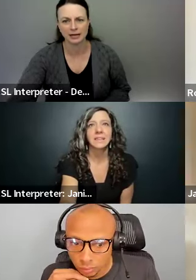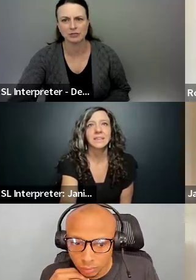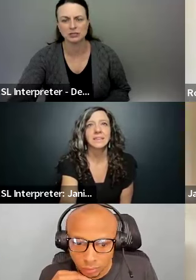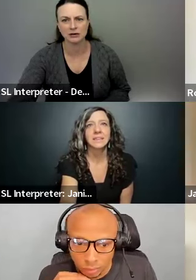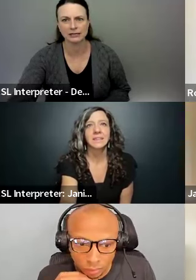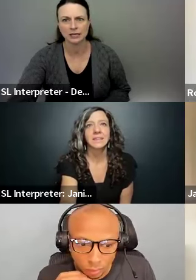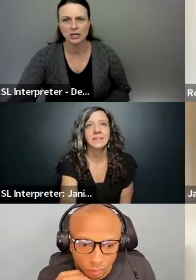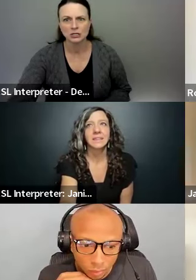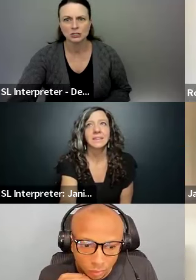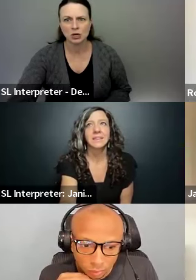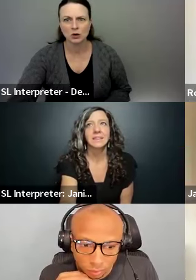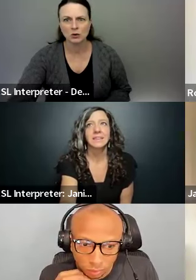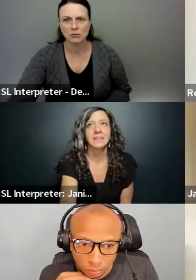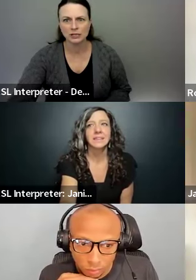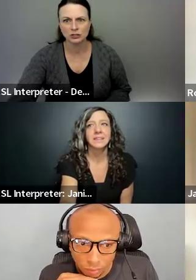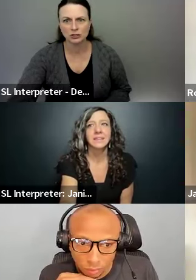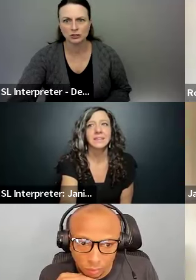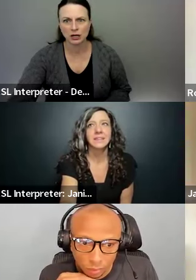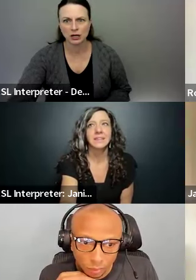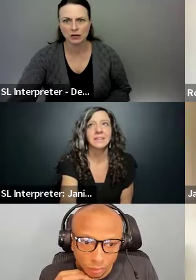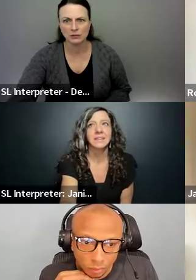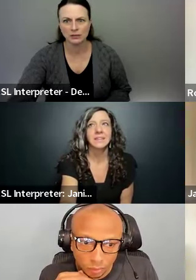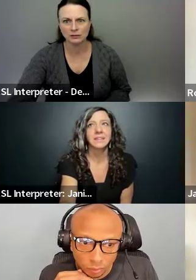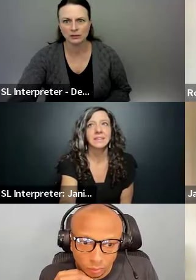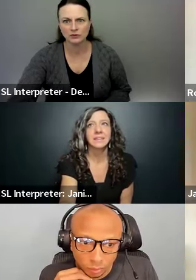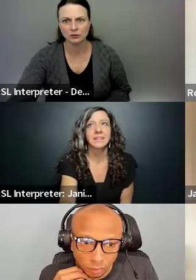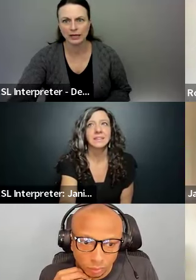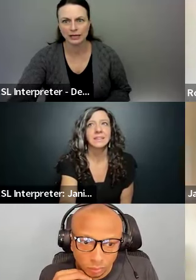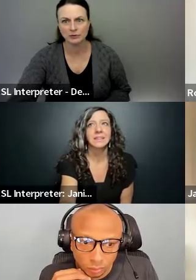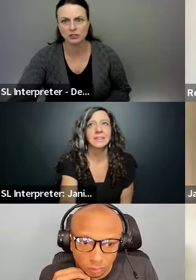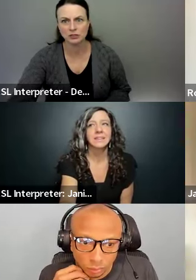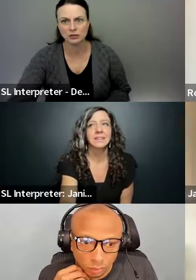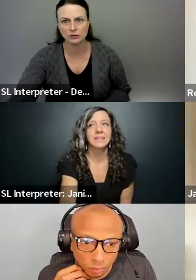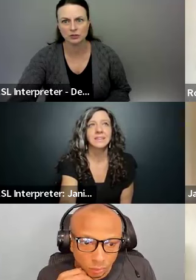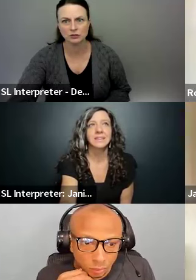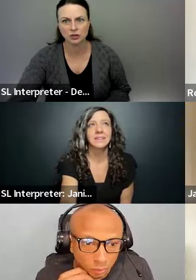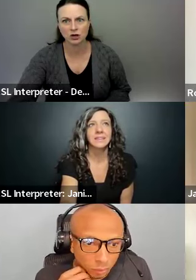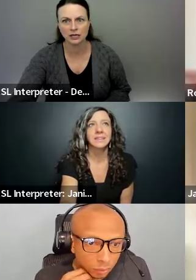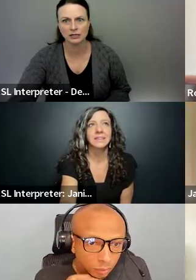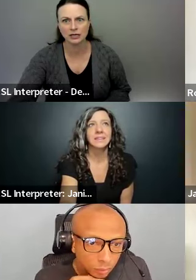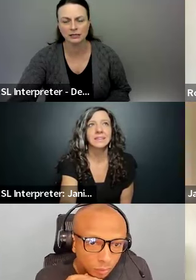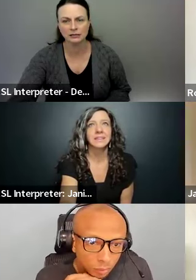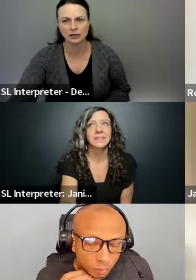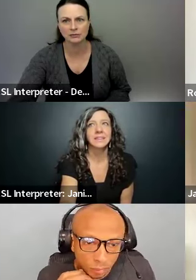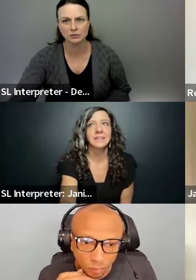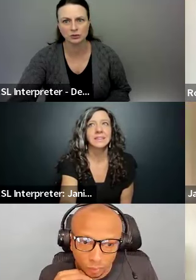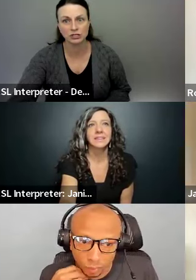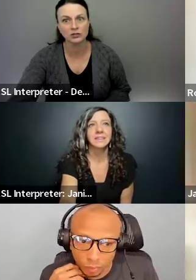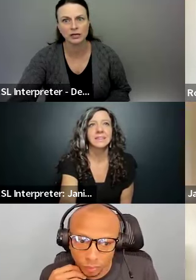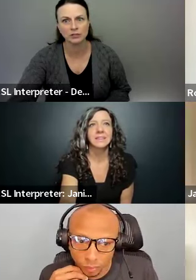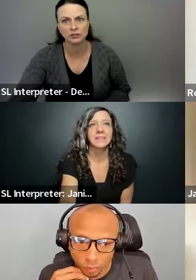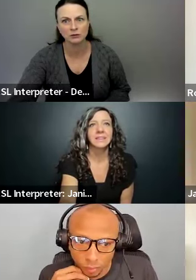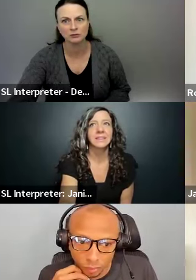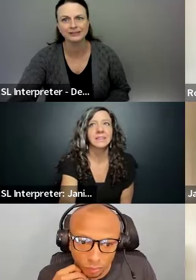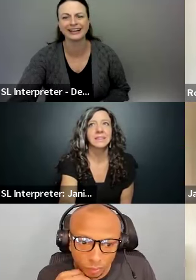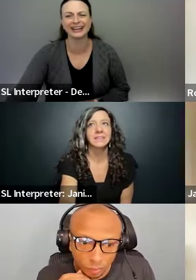Okay, captions. All right. So make sure if you like captions, you get those turned on, and don't change